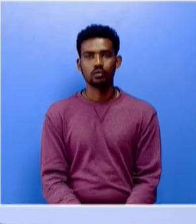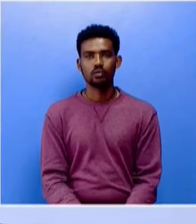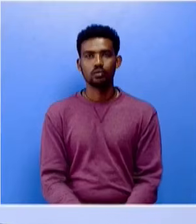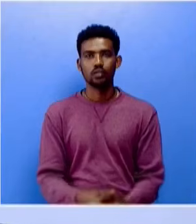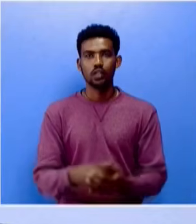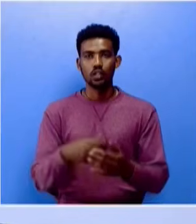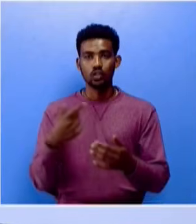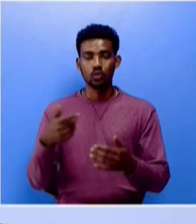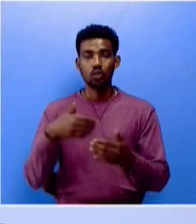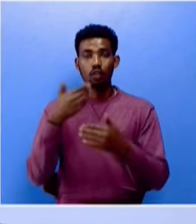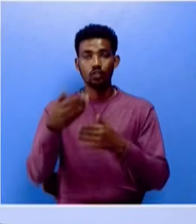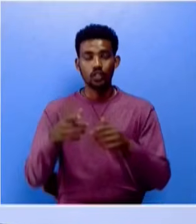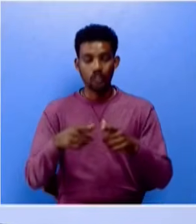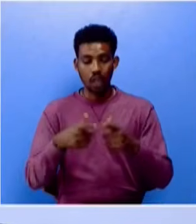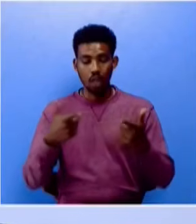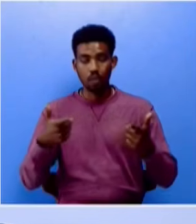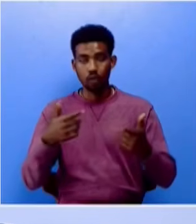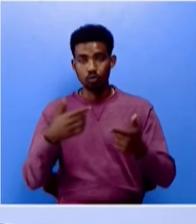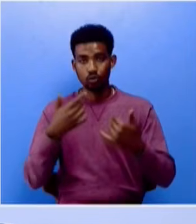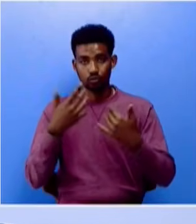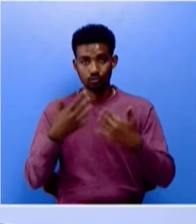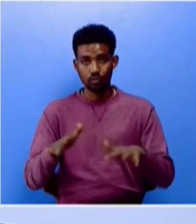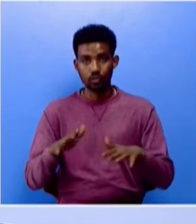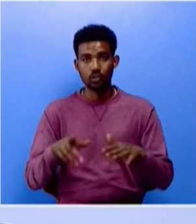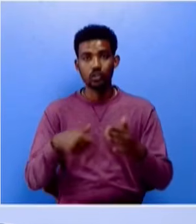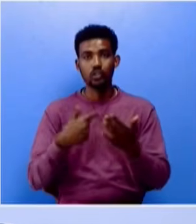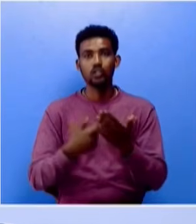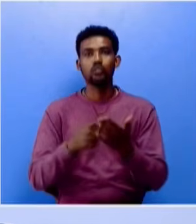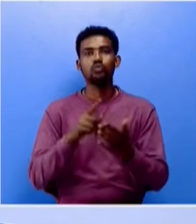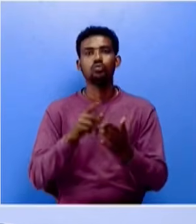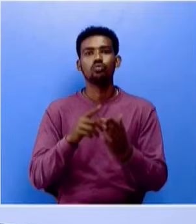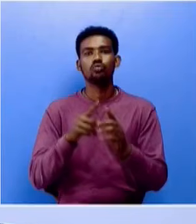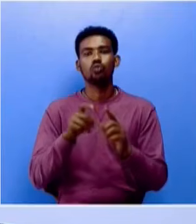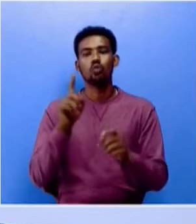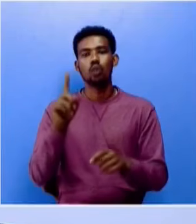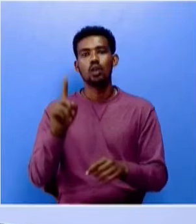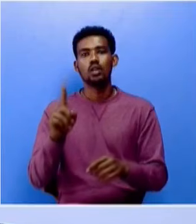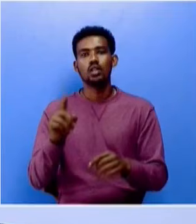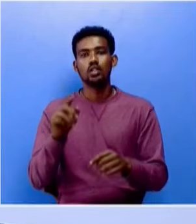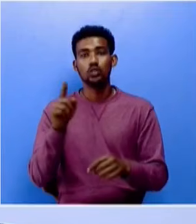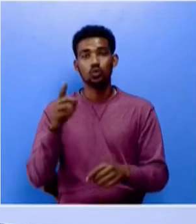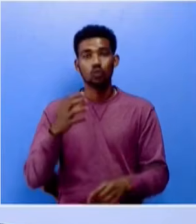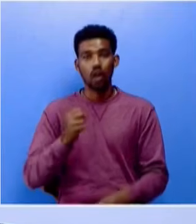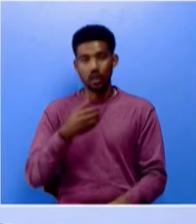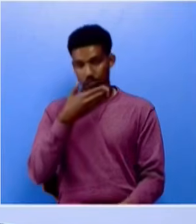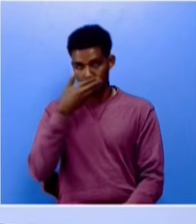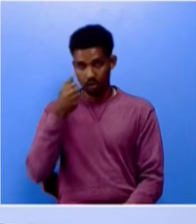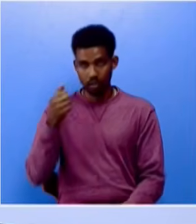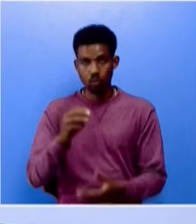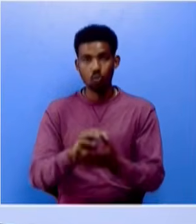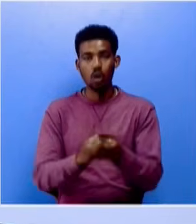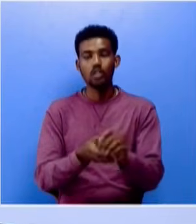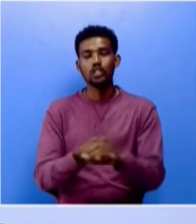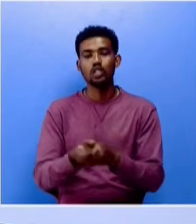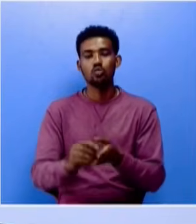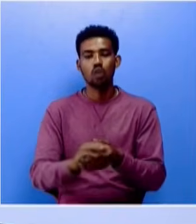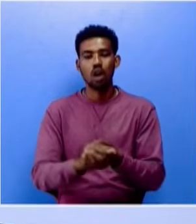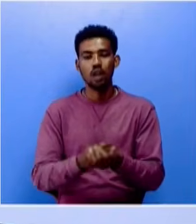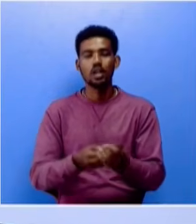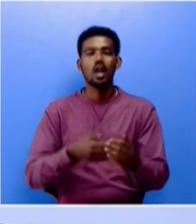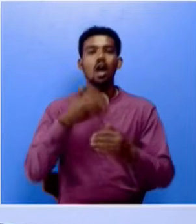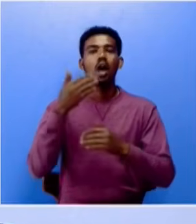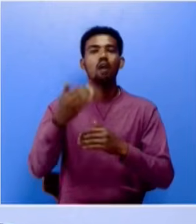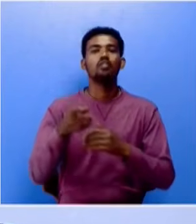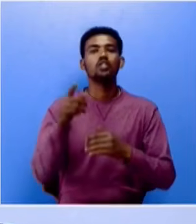Here, this one is just for one. Okay? You had better wash your hand after